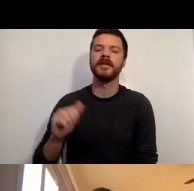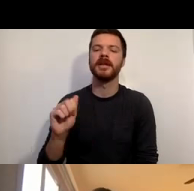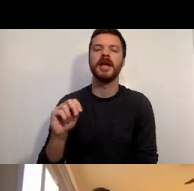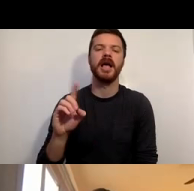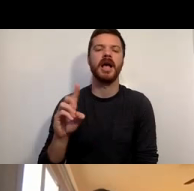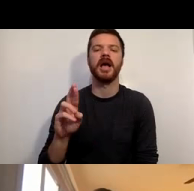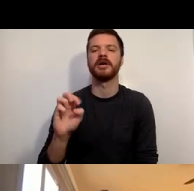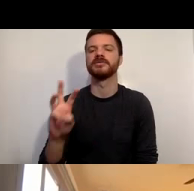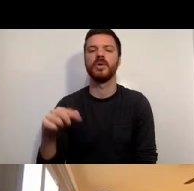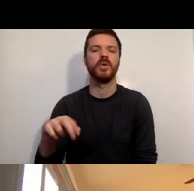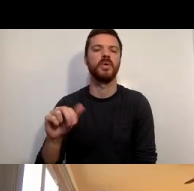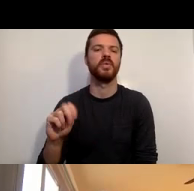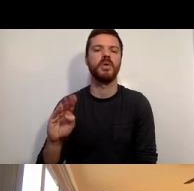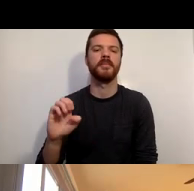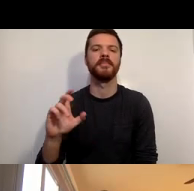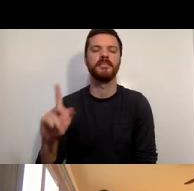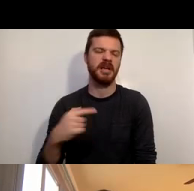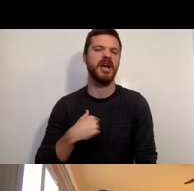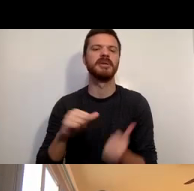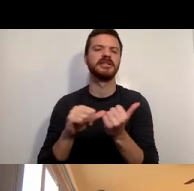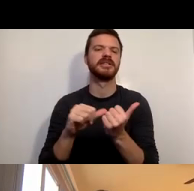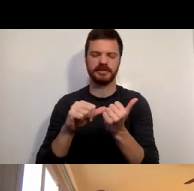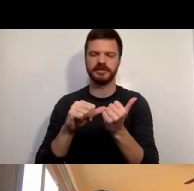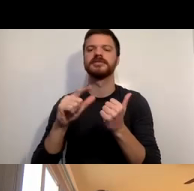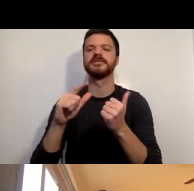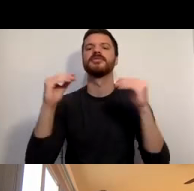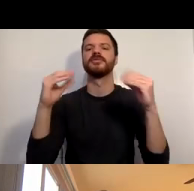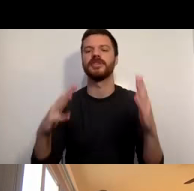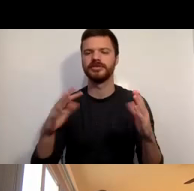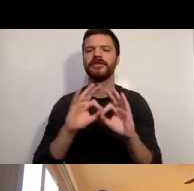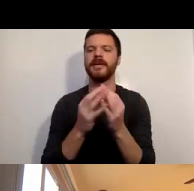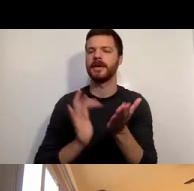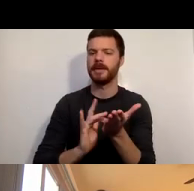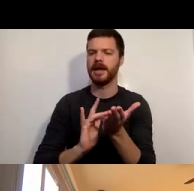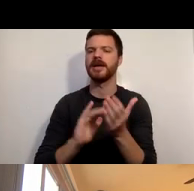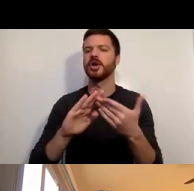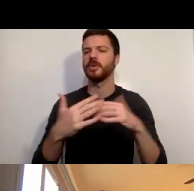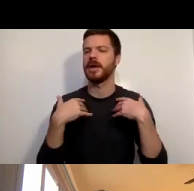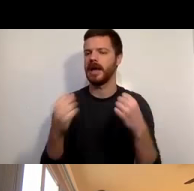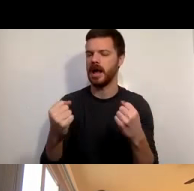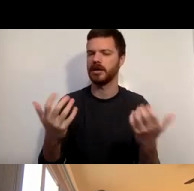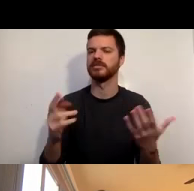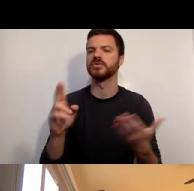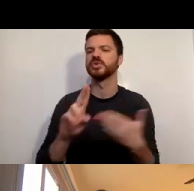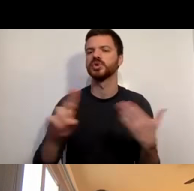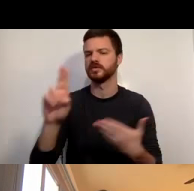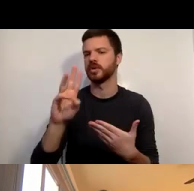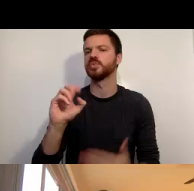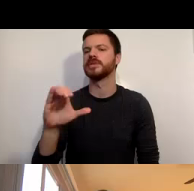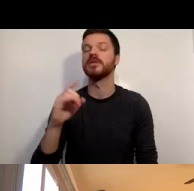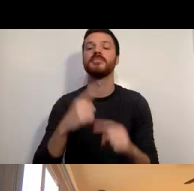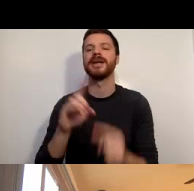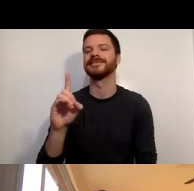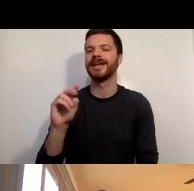I'm an assistant professor in the Department of Family Medicine and Community Health at the University of Wisconsin. I'm also on the D&I